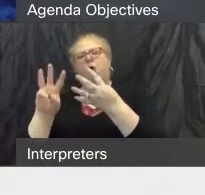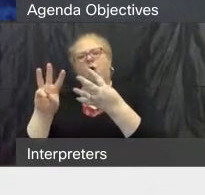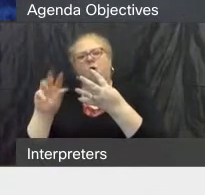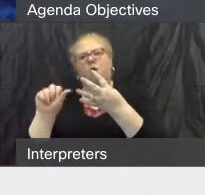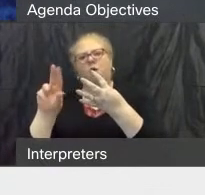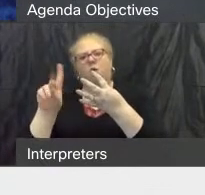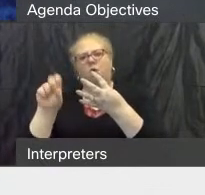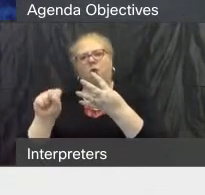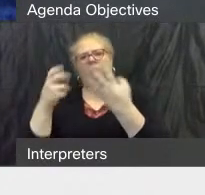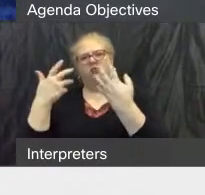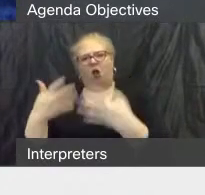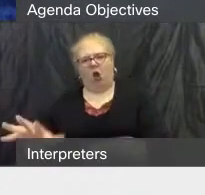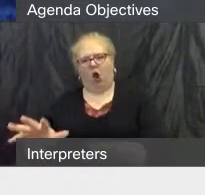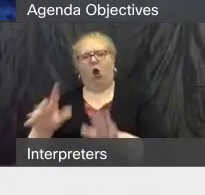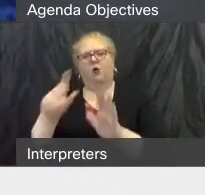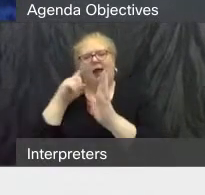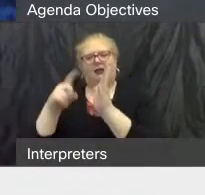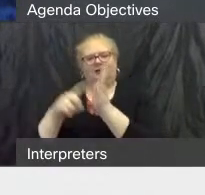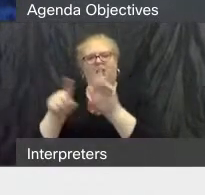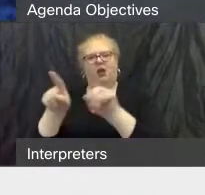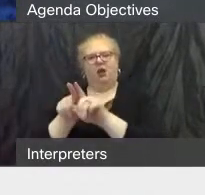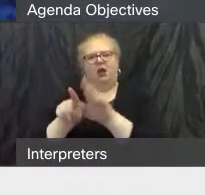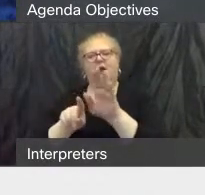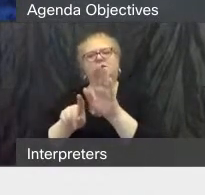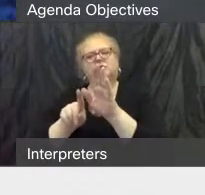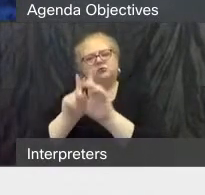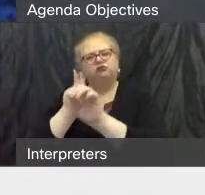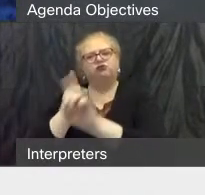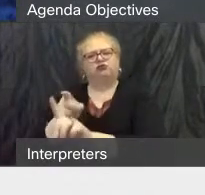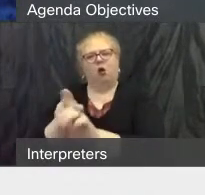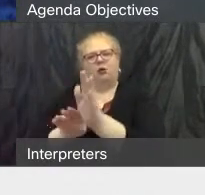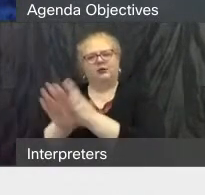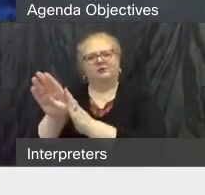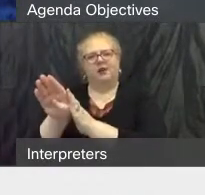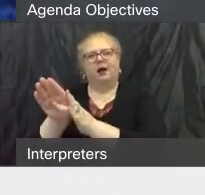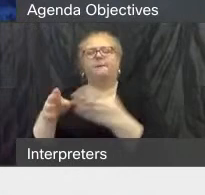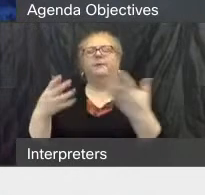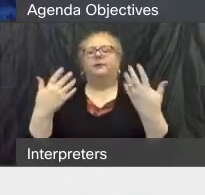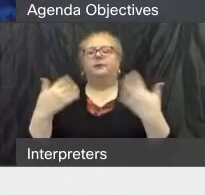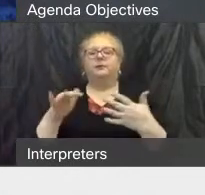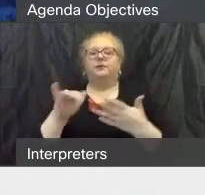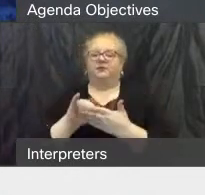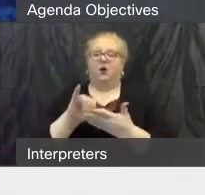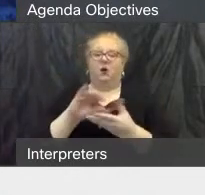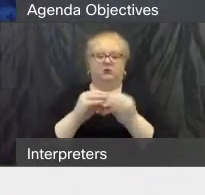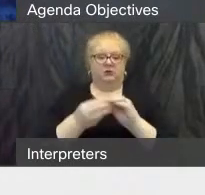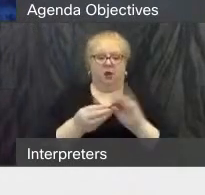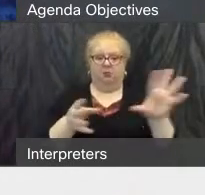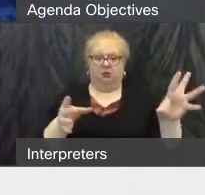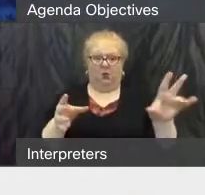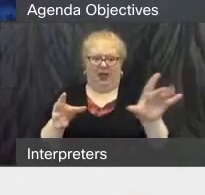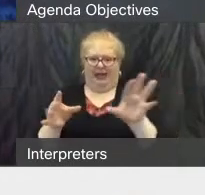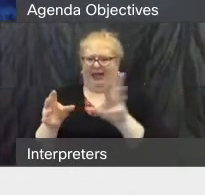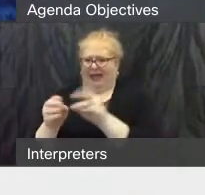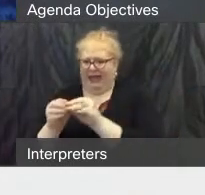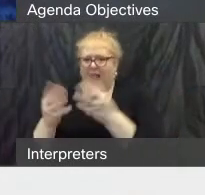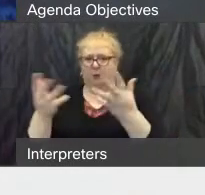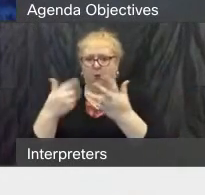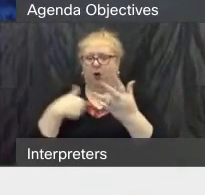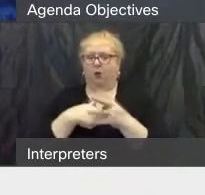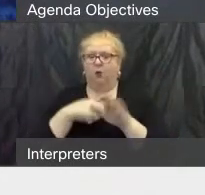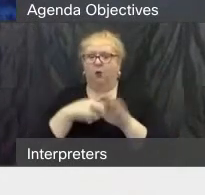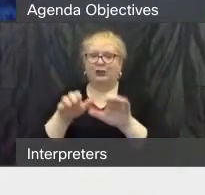included in some of the numbers when we start adding them up. But so we'll try to